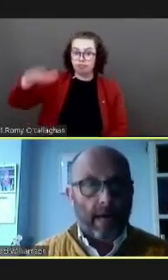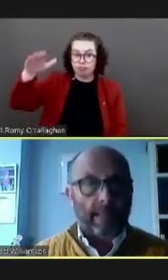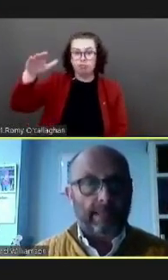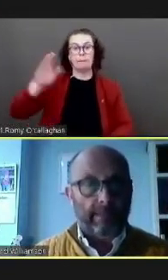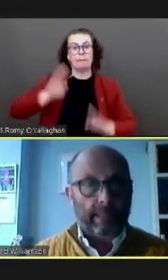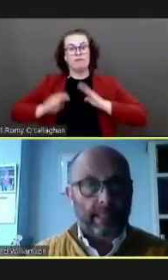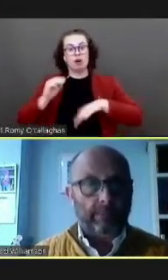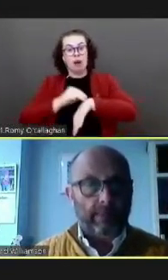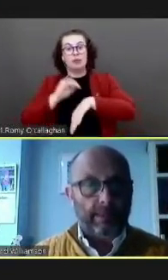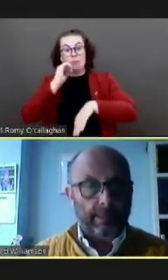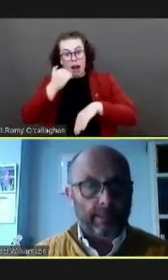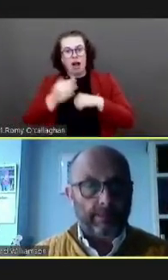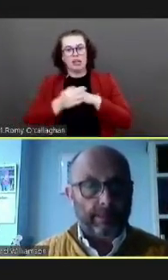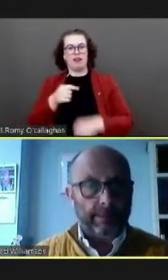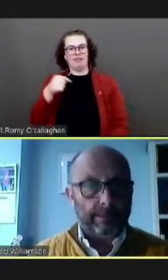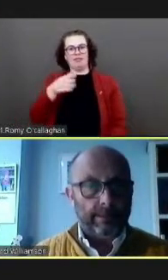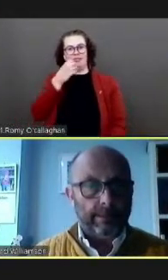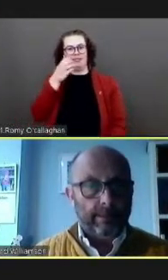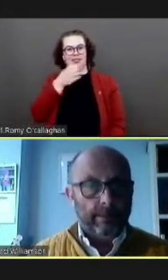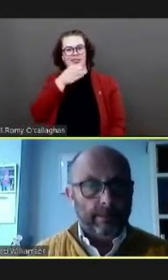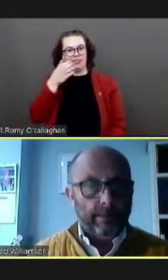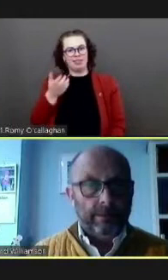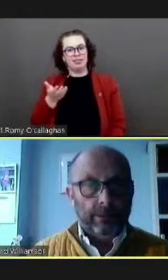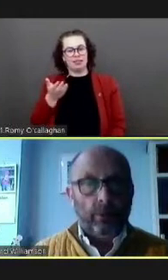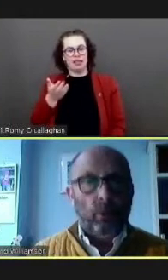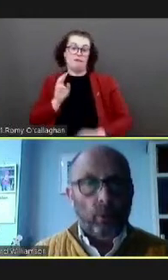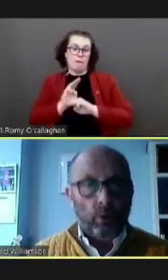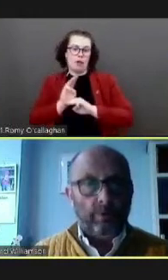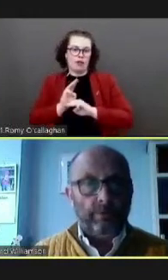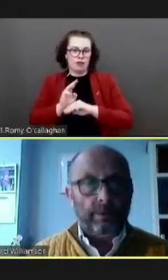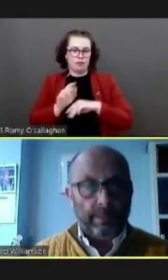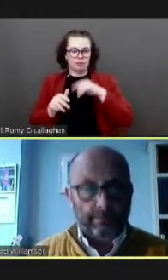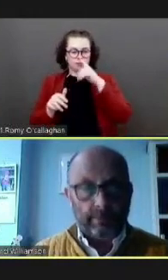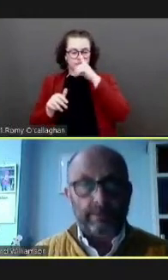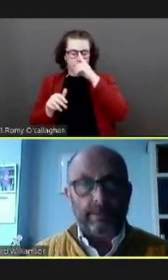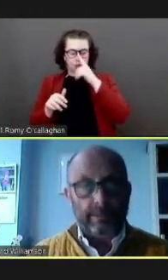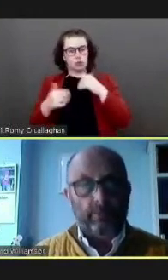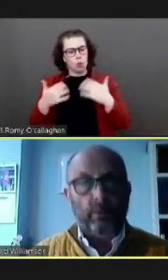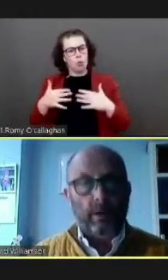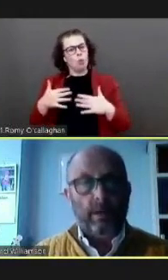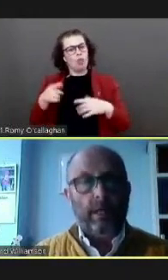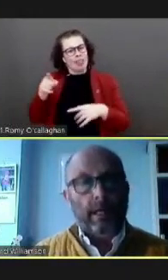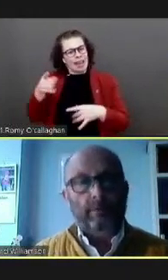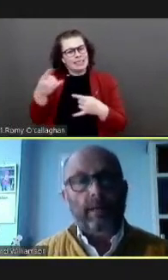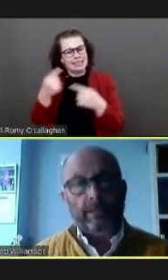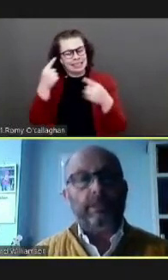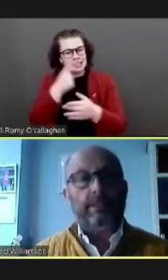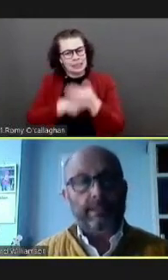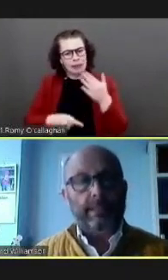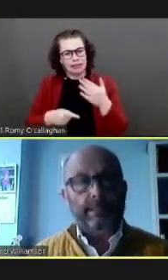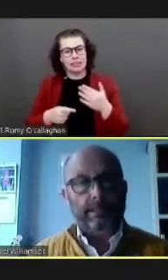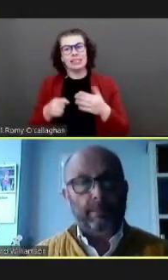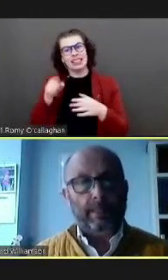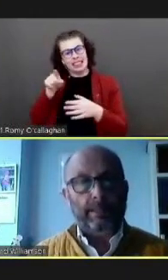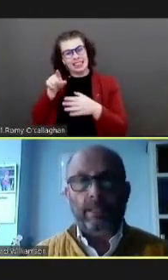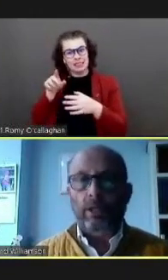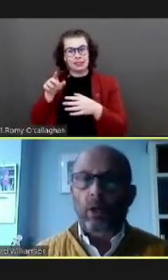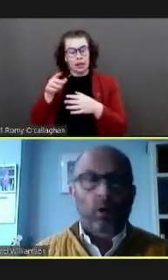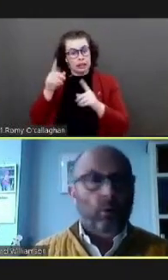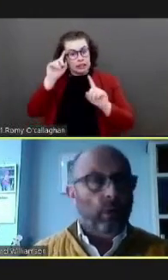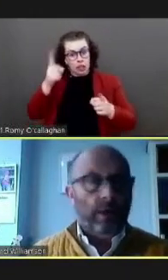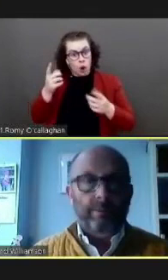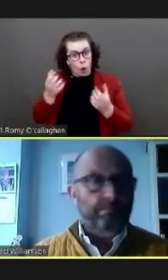no active engagement in services. So all of the difficulties there were in relation to this hidden